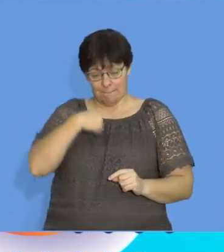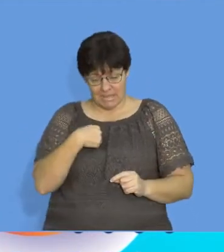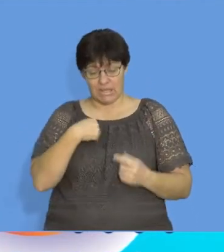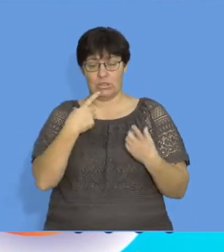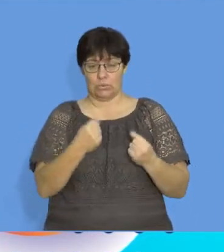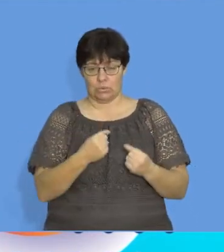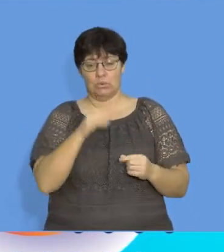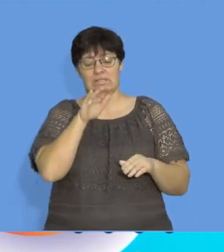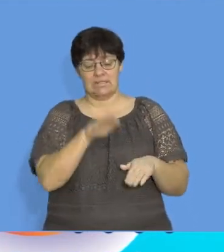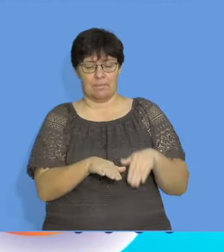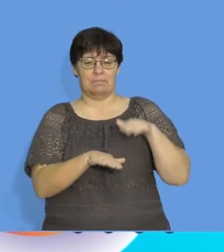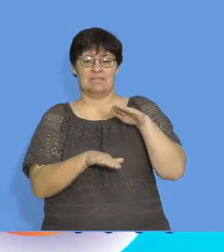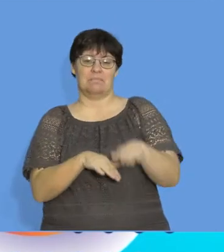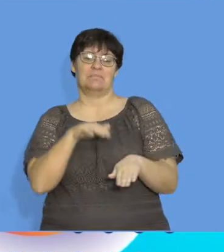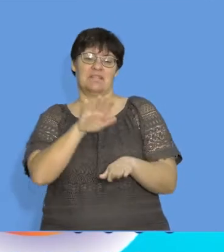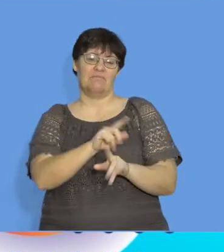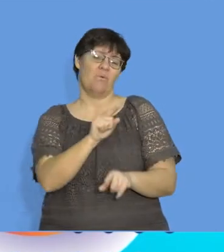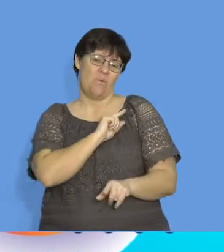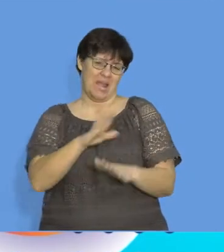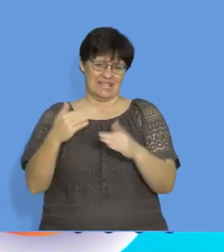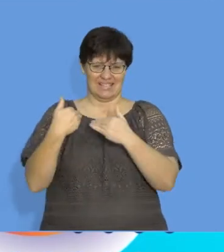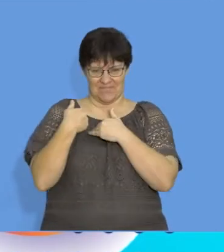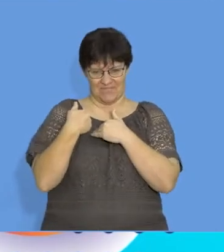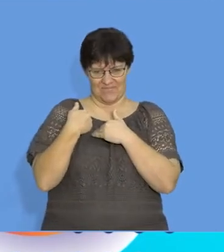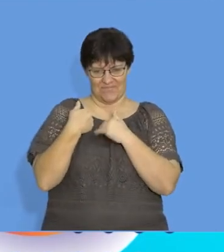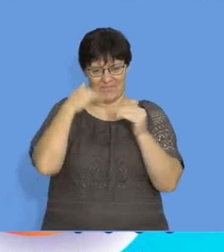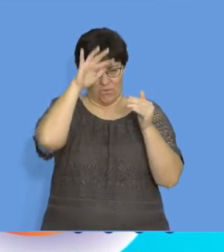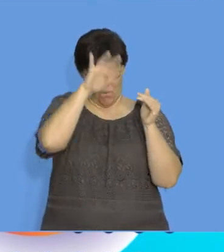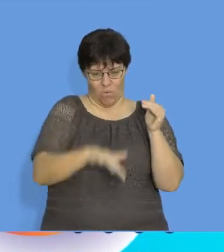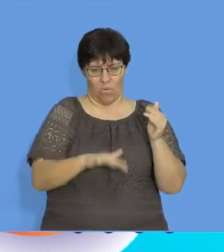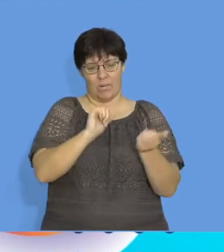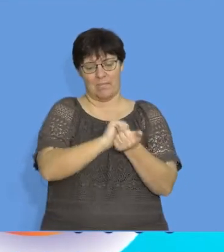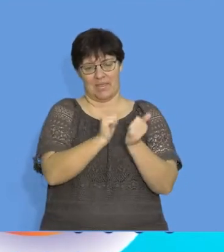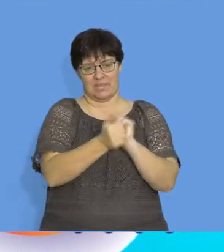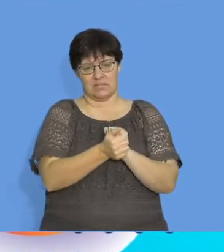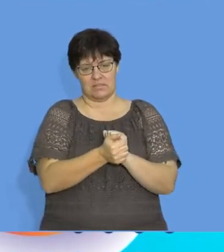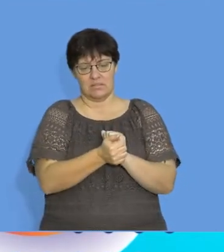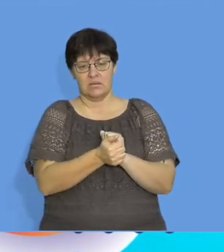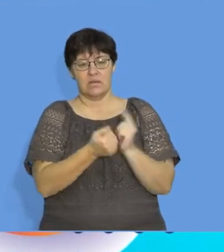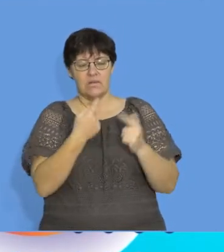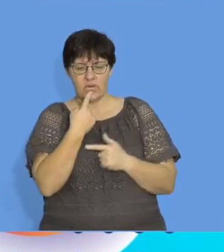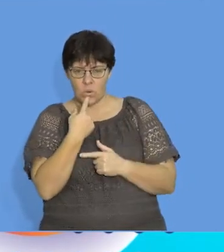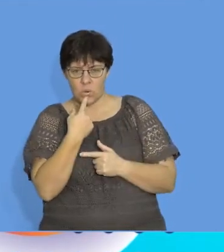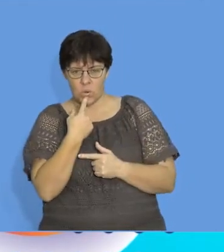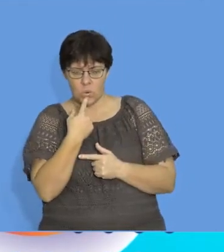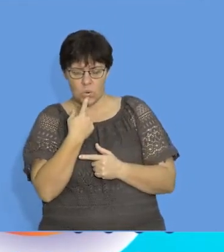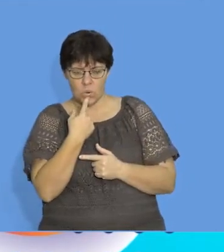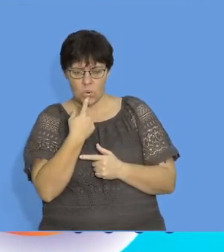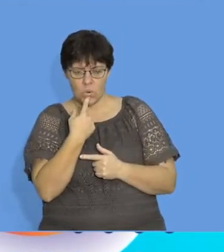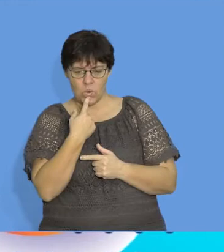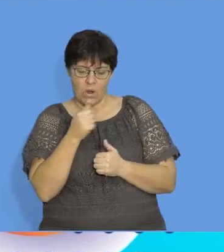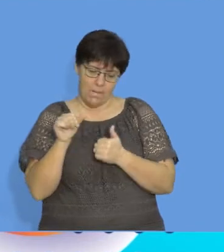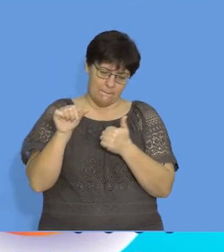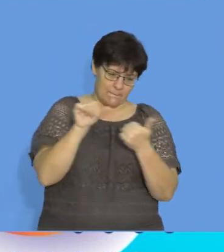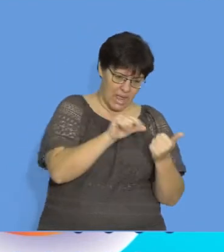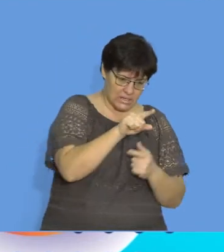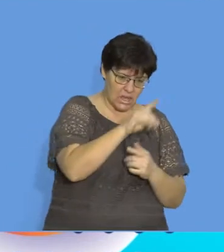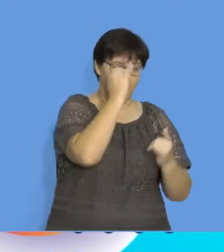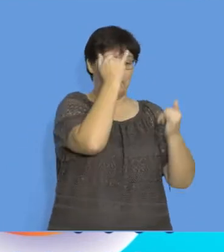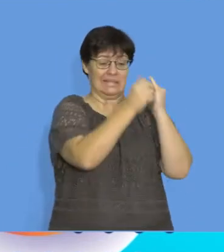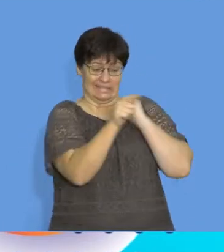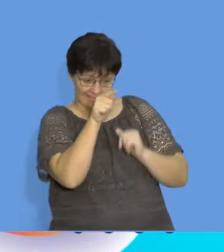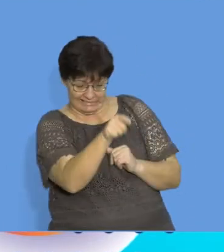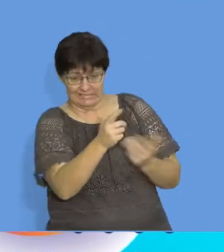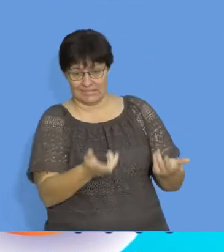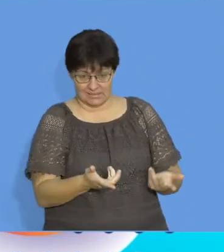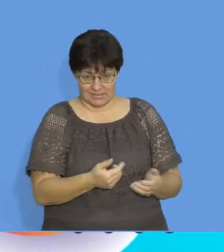I think it is safer for you to do all the maths so that when you go back to it,